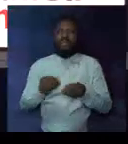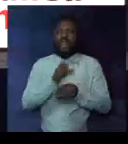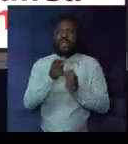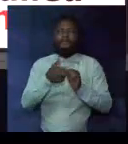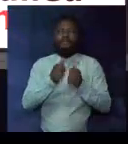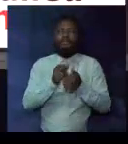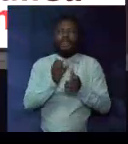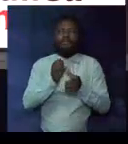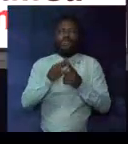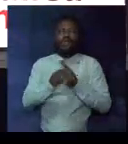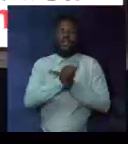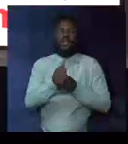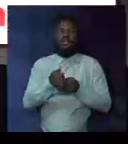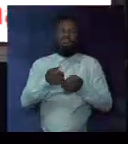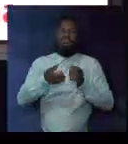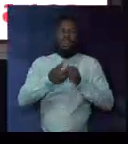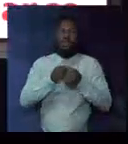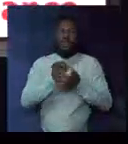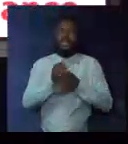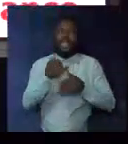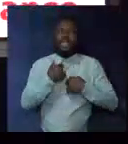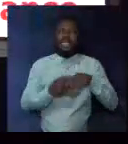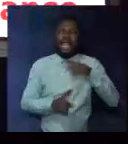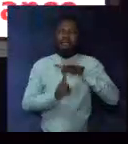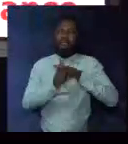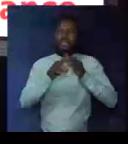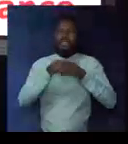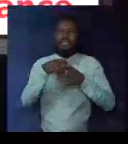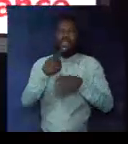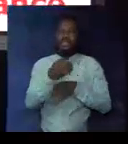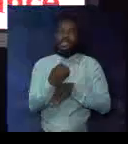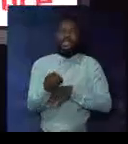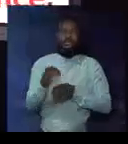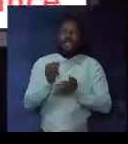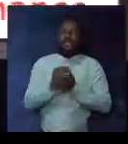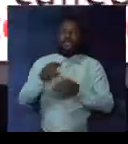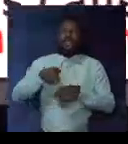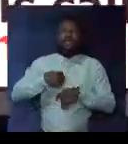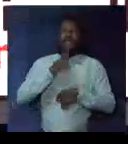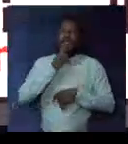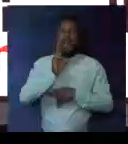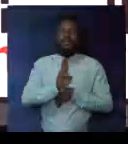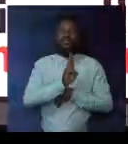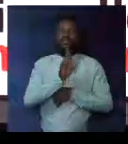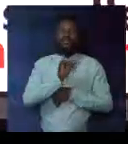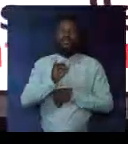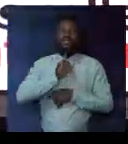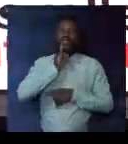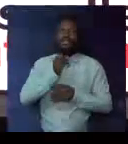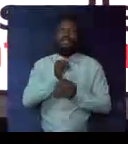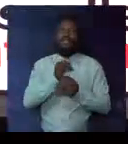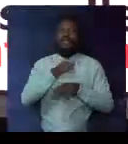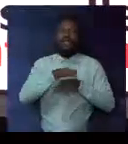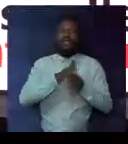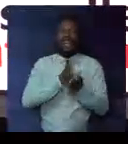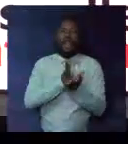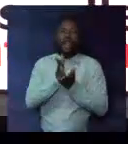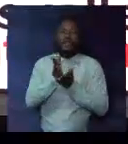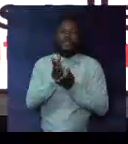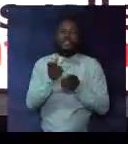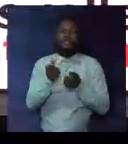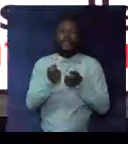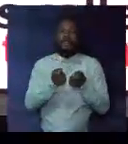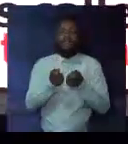problem or a defect that has appeared in the equipment that we are using is